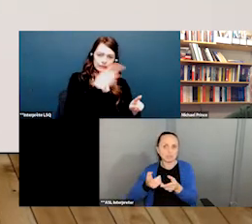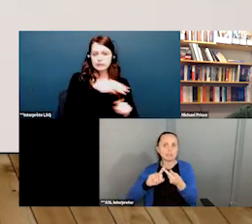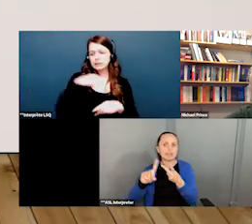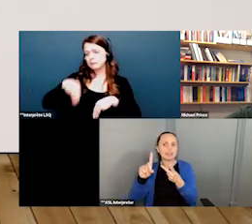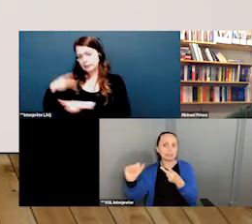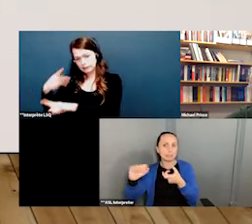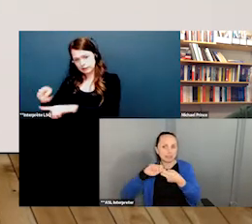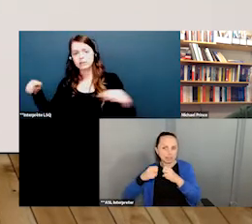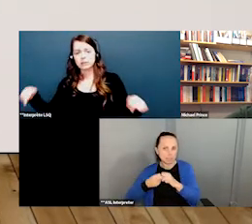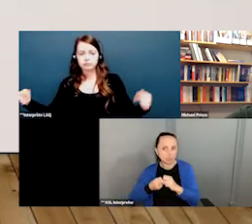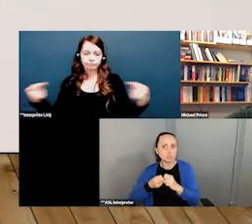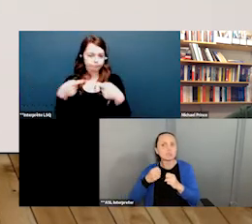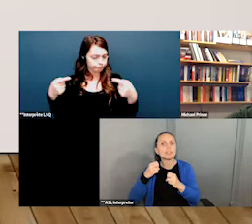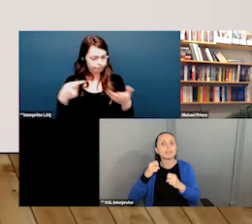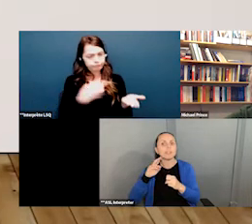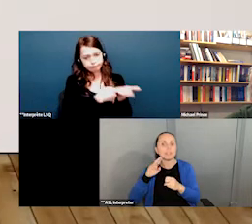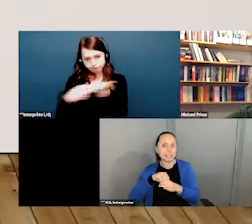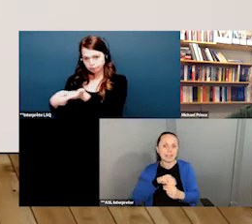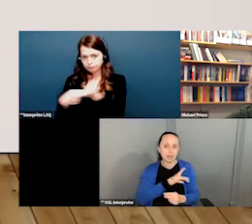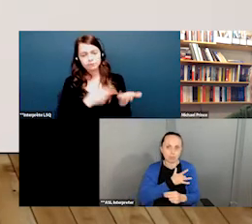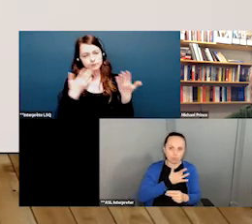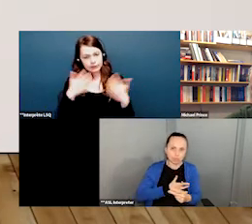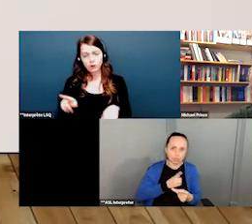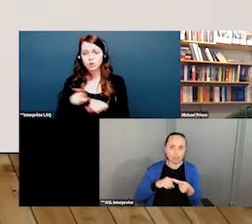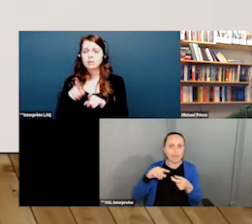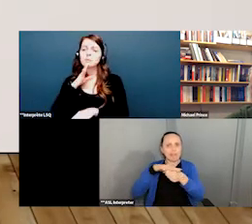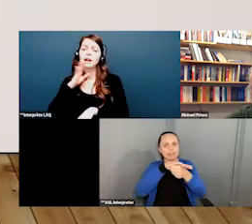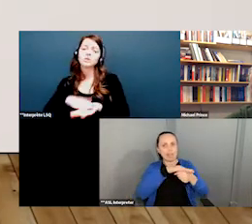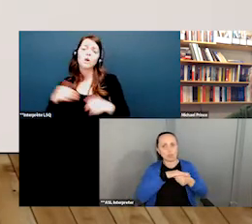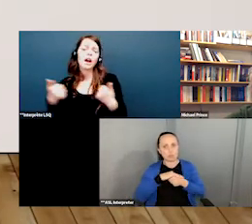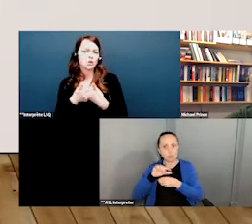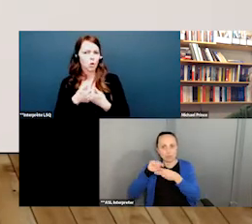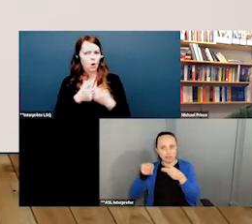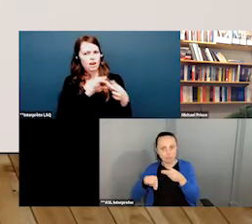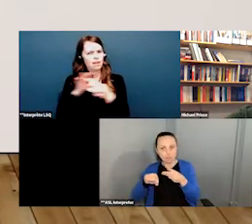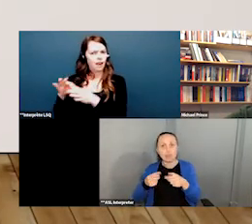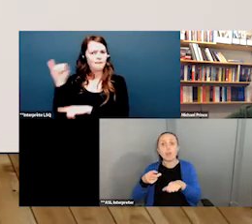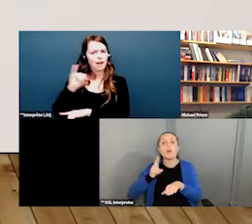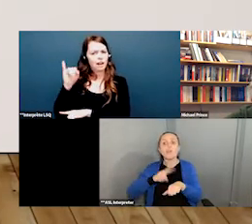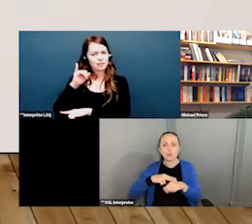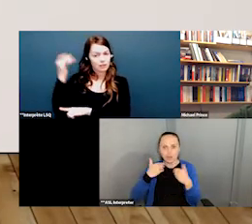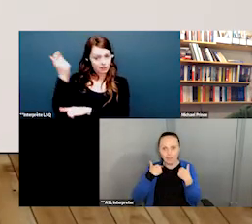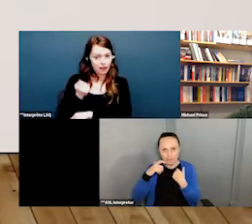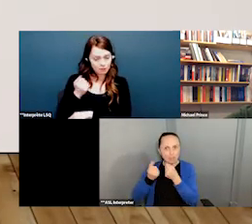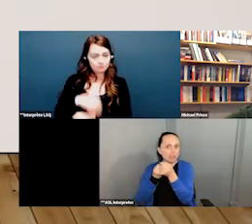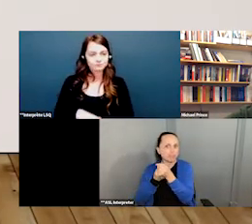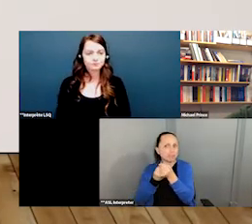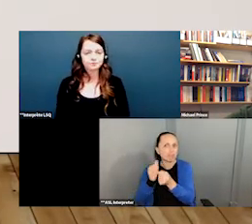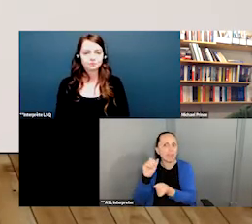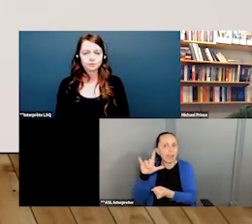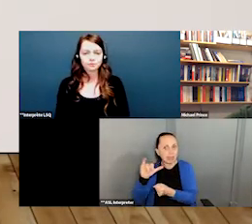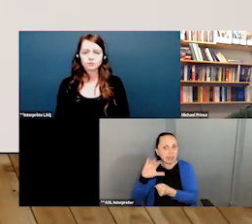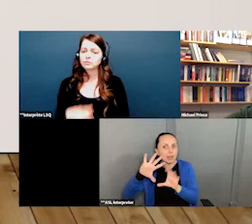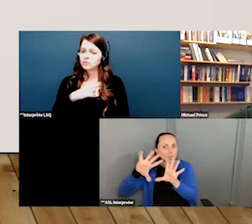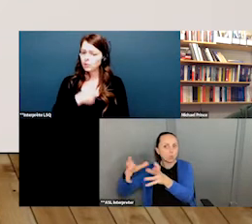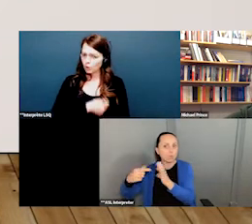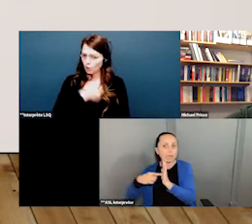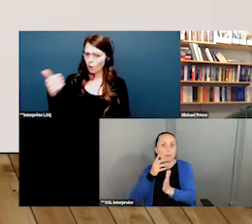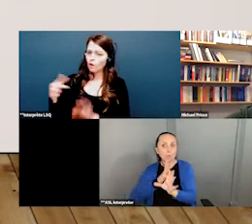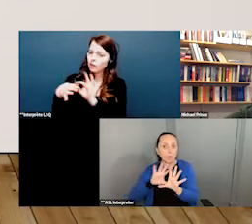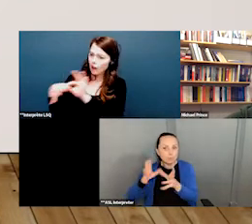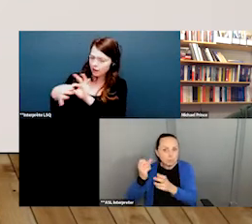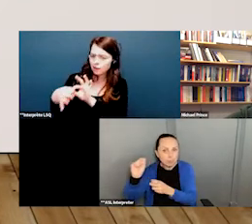disability issues in the provincial and territorial governments. And of course, there's other allies in other movements, whether it's the women's